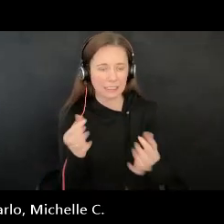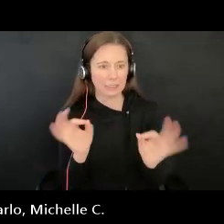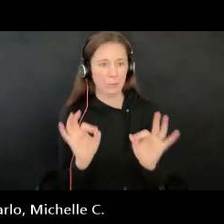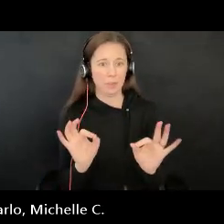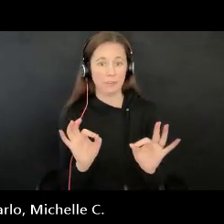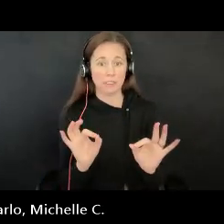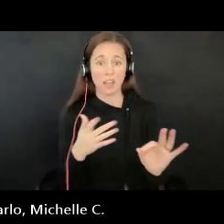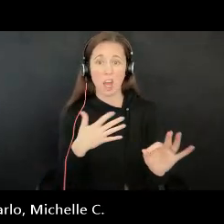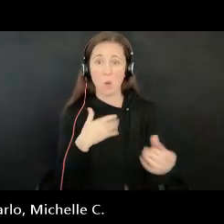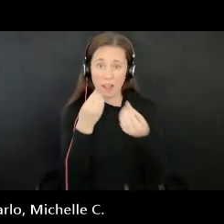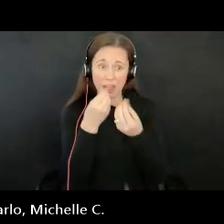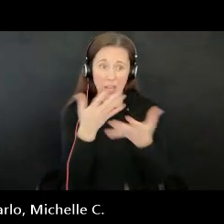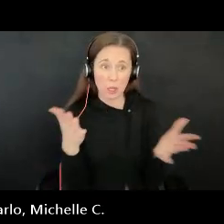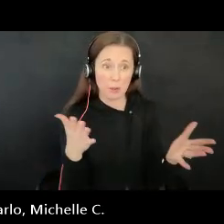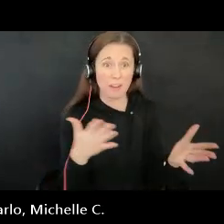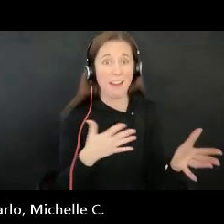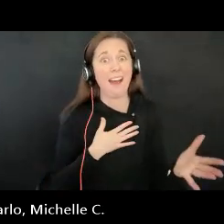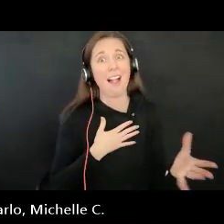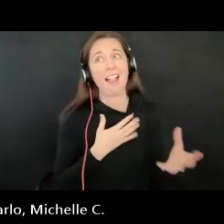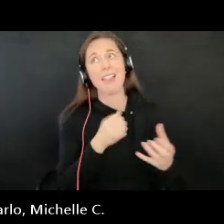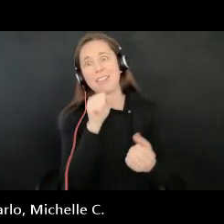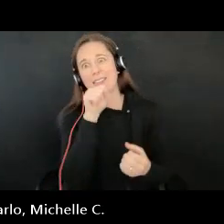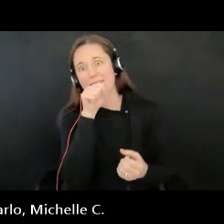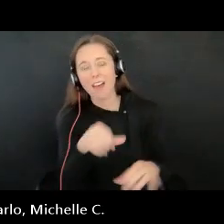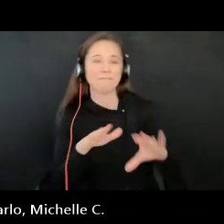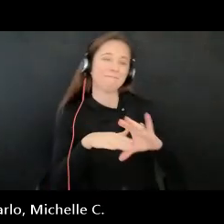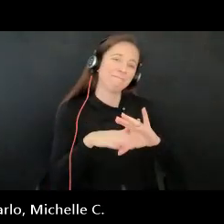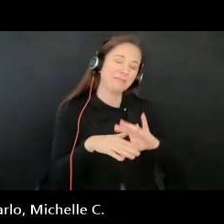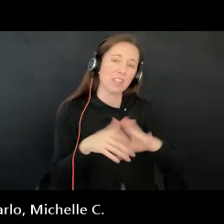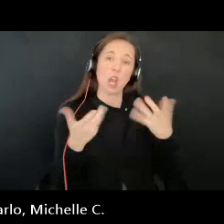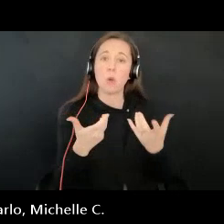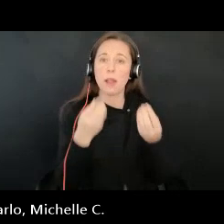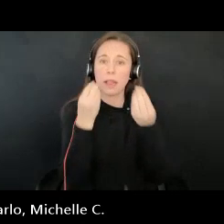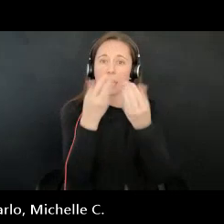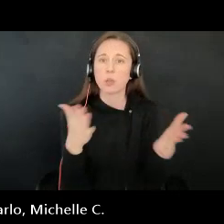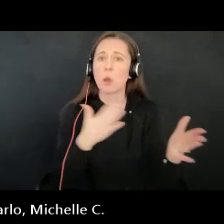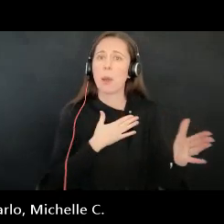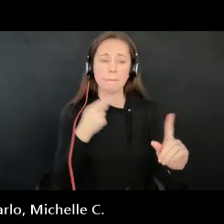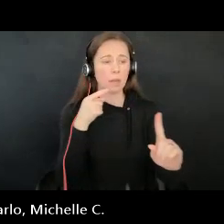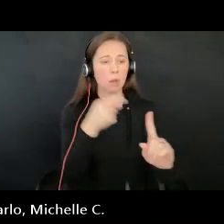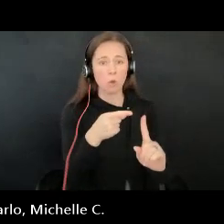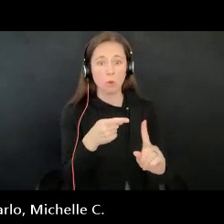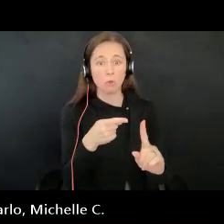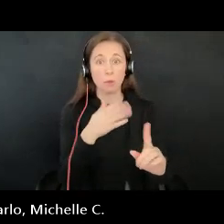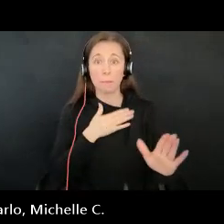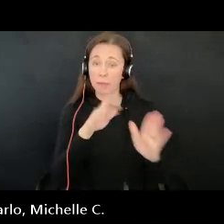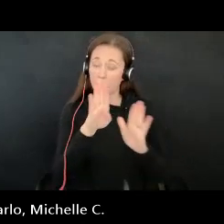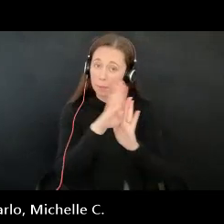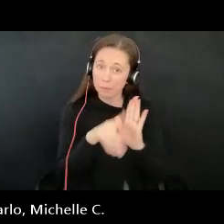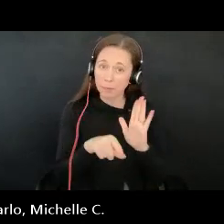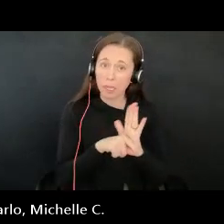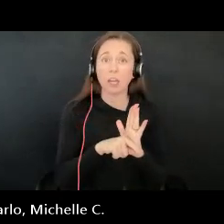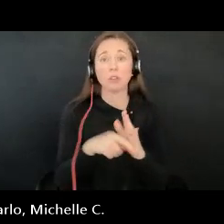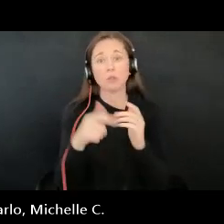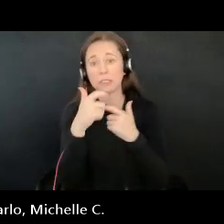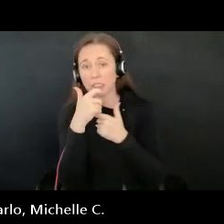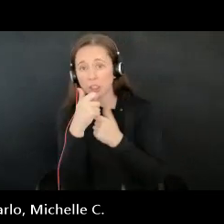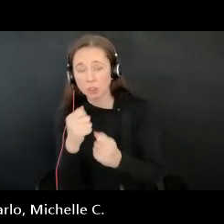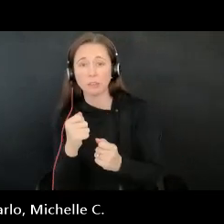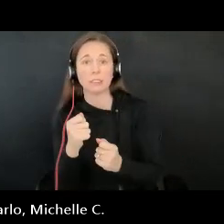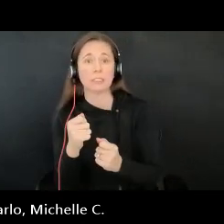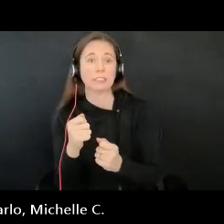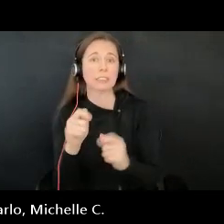agenda because I am a big talker. So some things that I like to overview today is my background and interests, how I got into environmental justice